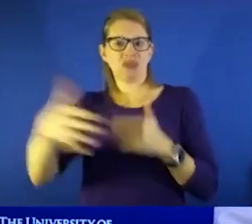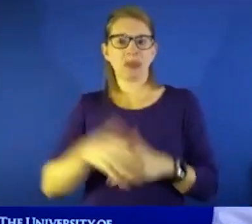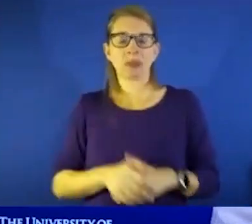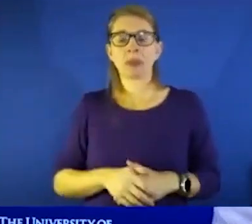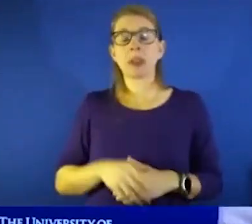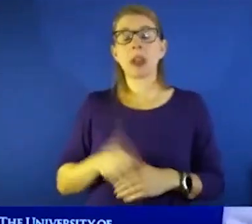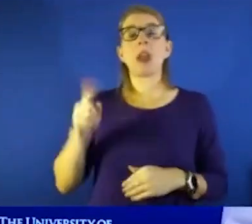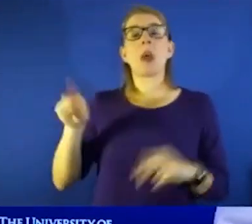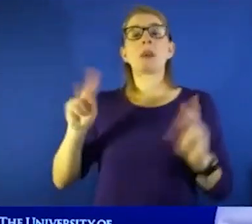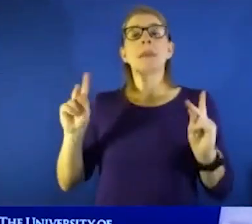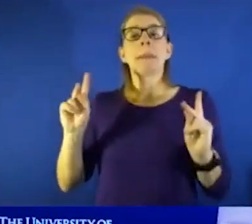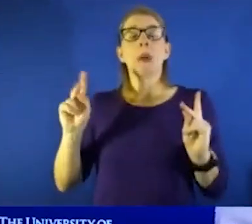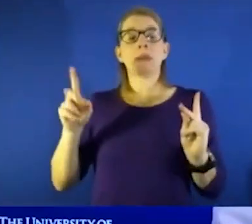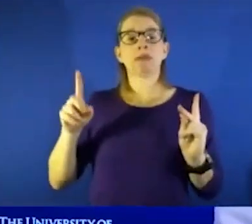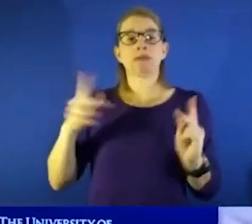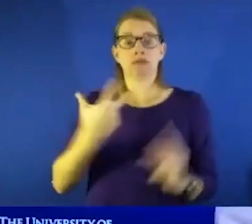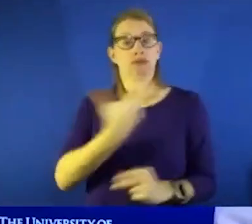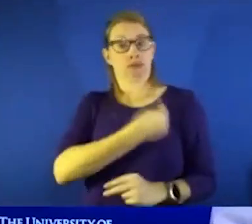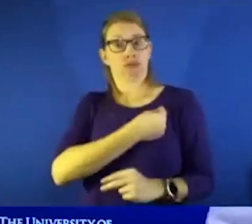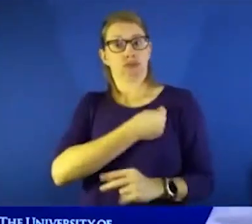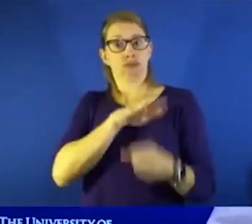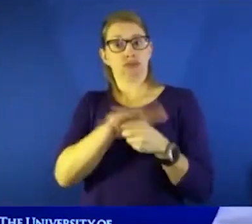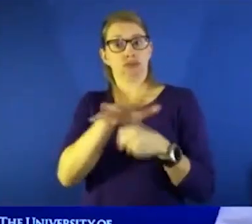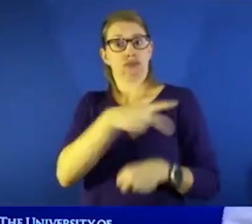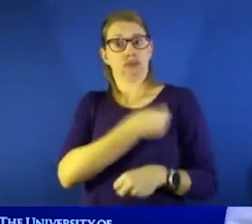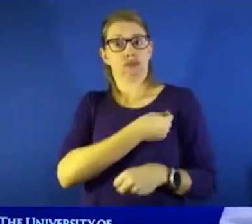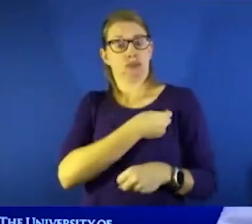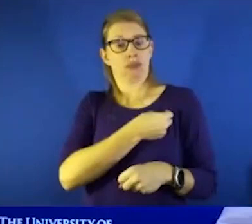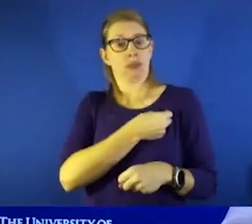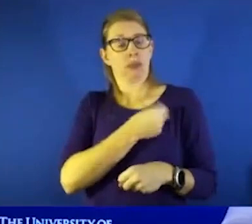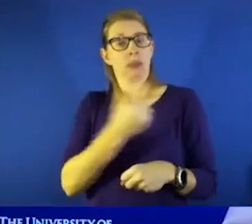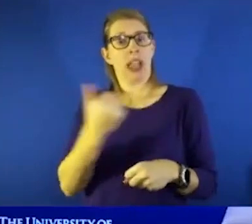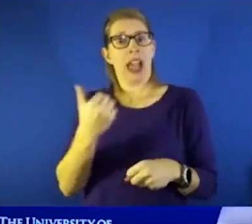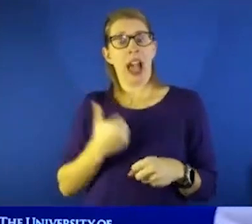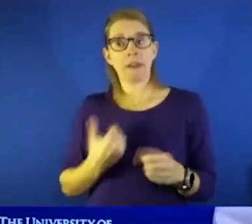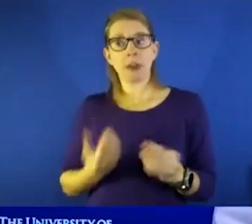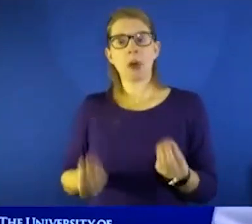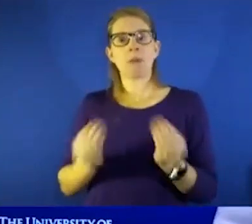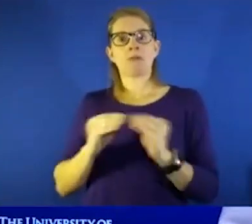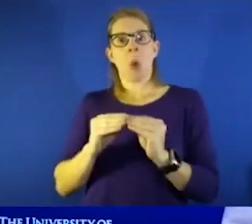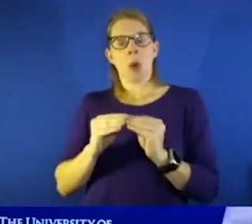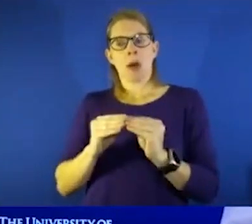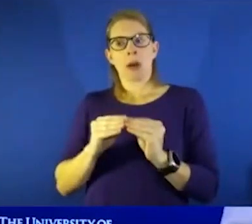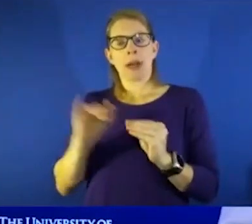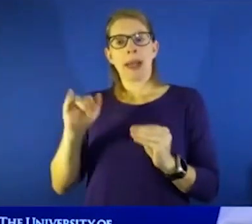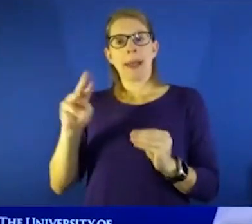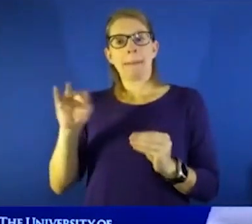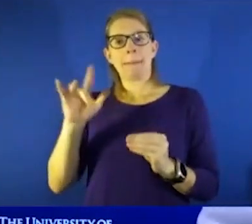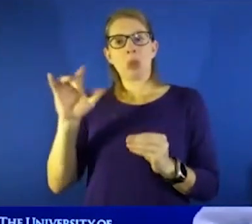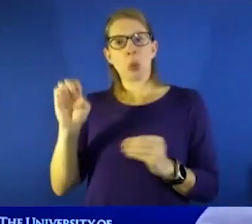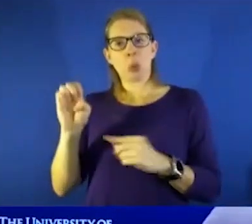vaccinated and fully vaccinated have a wider breadth of immune response to